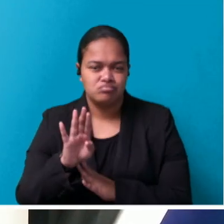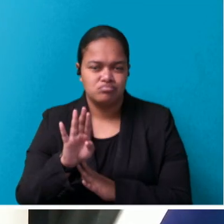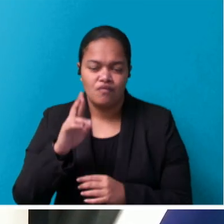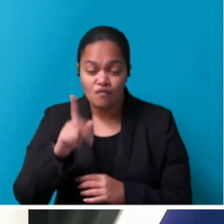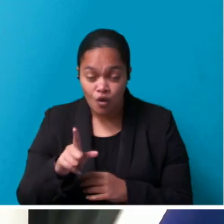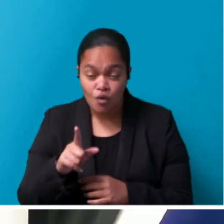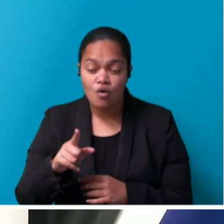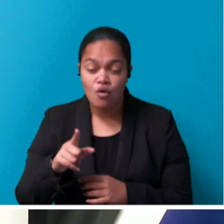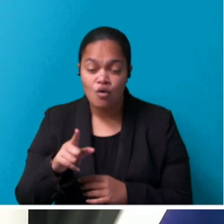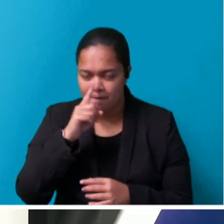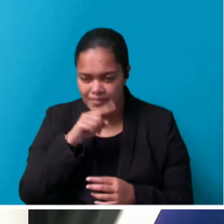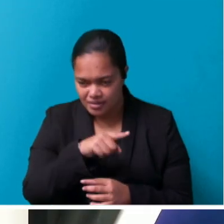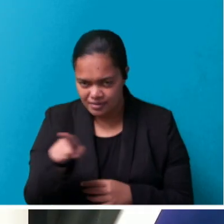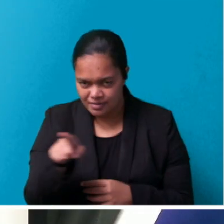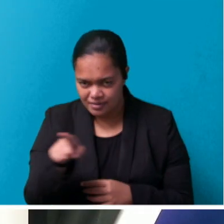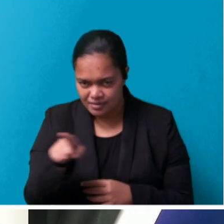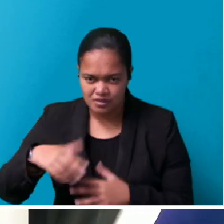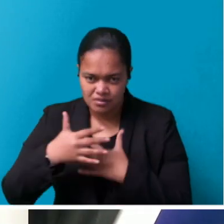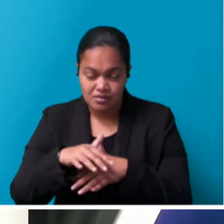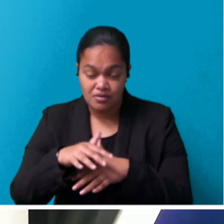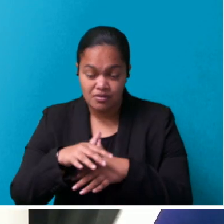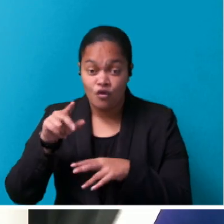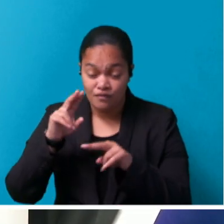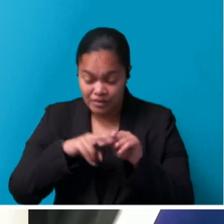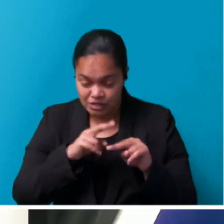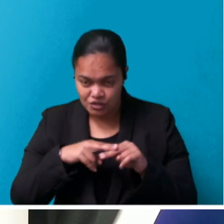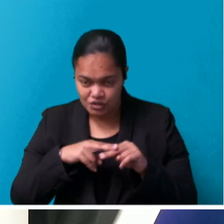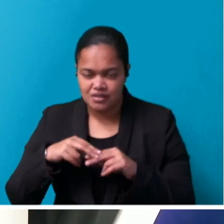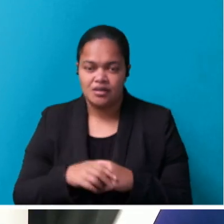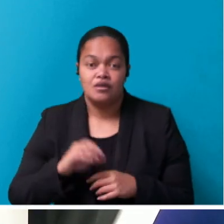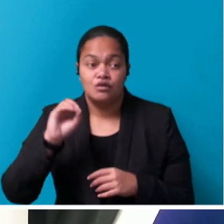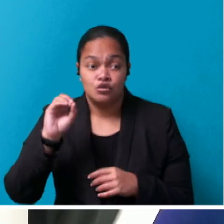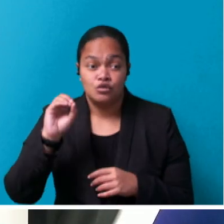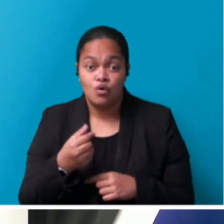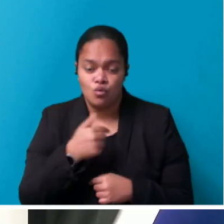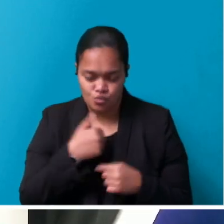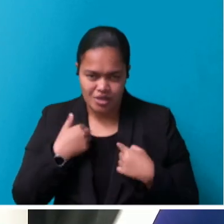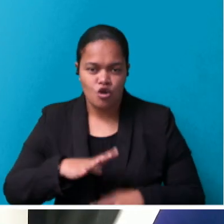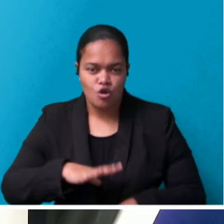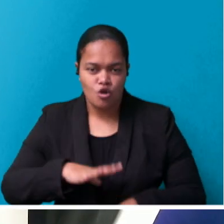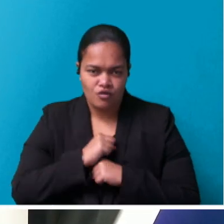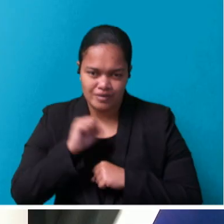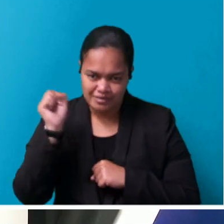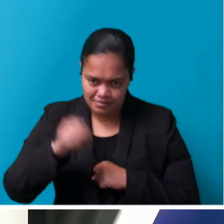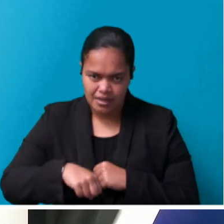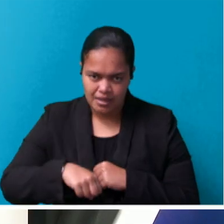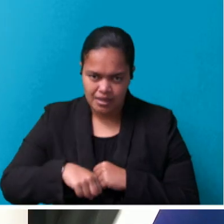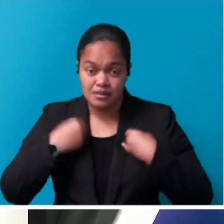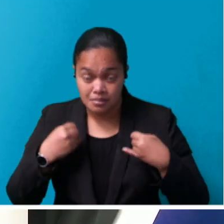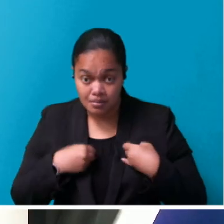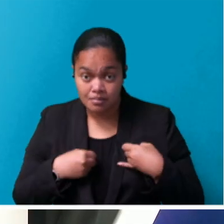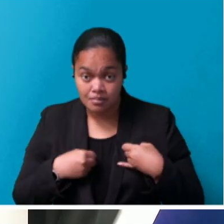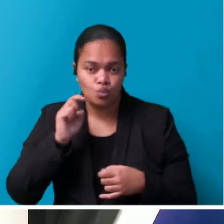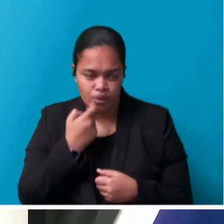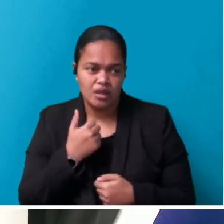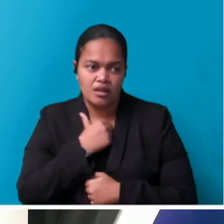Fiji. And through this shared ownership, Honorable Speaker, we are confident that its implementation will